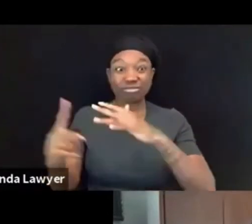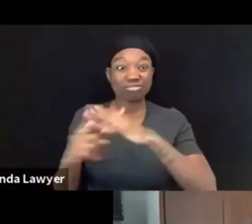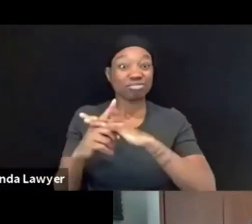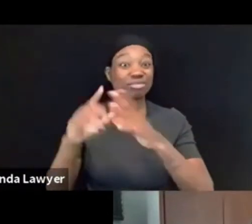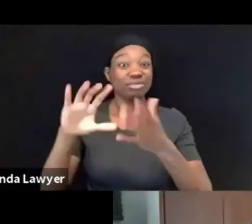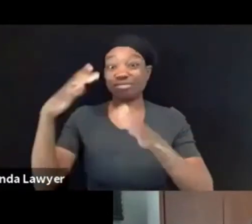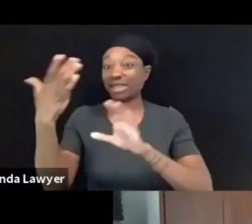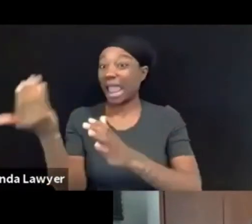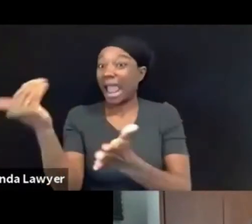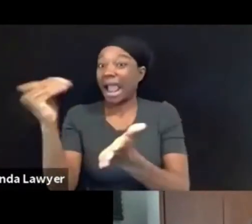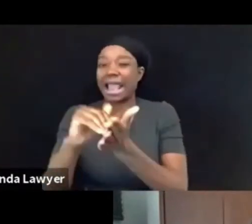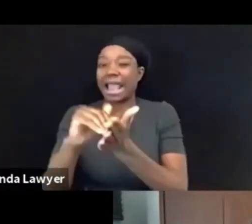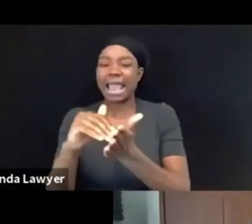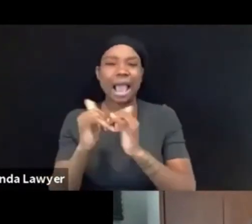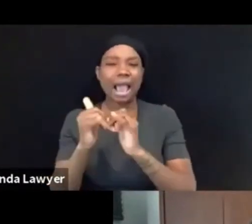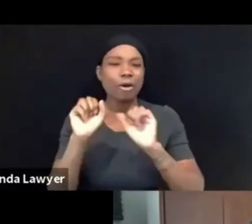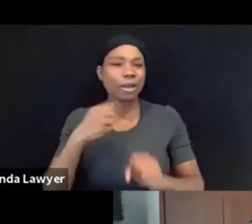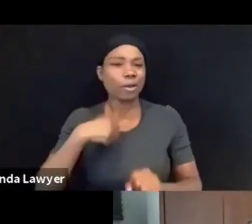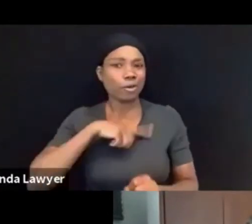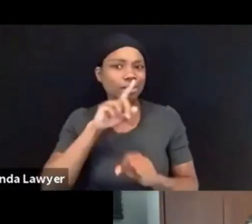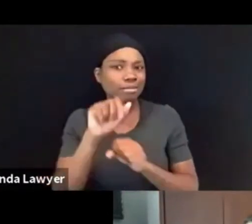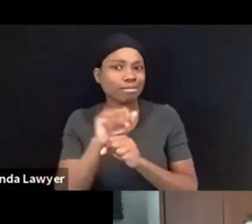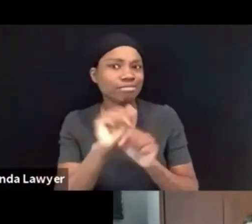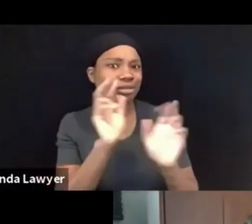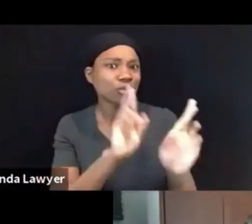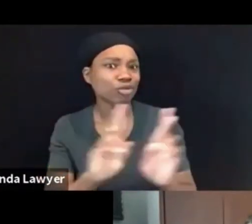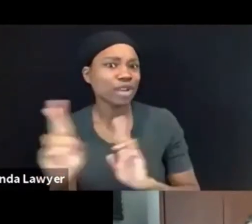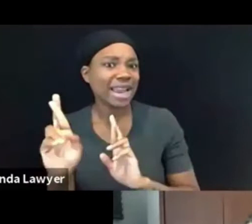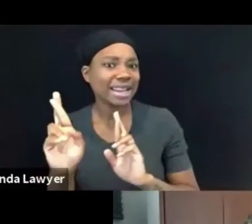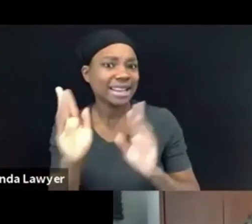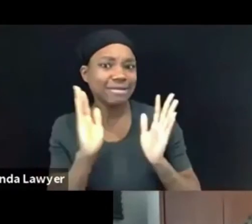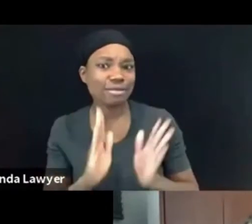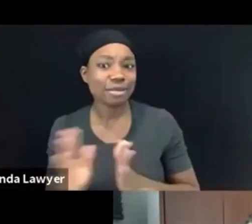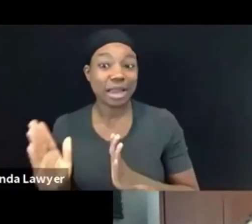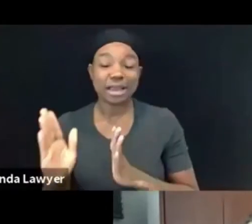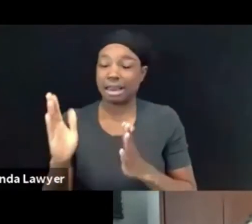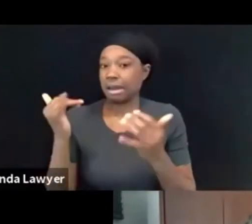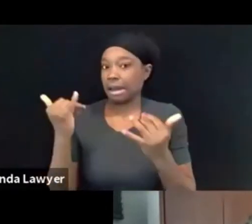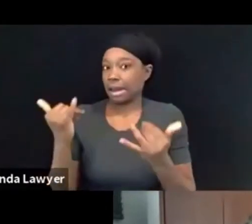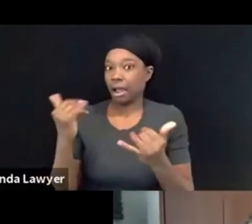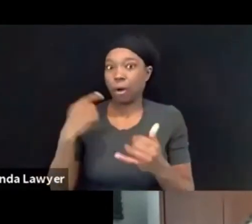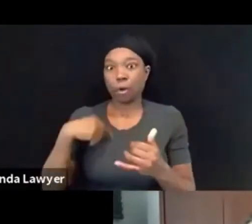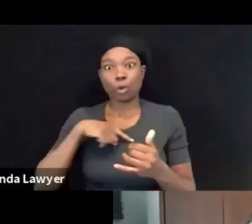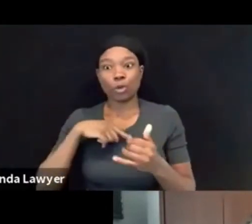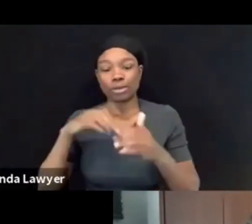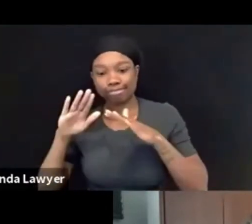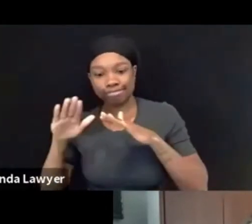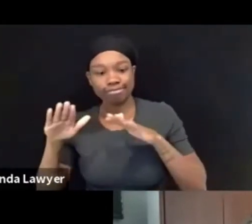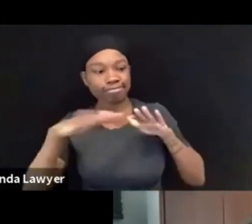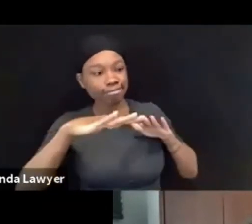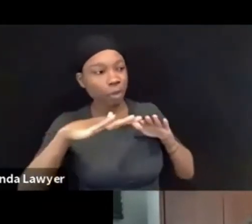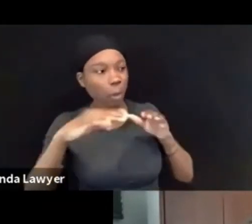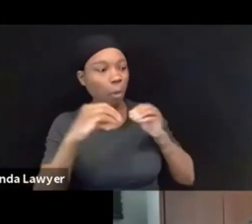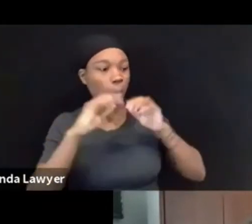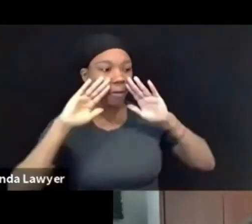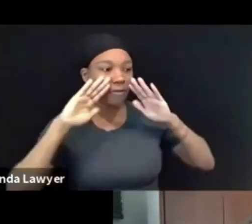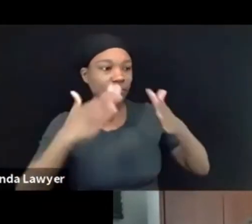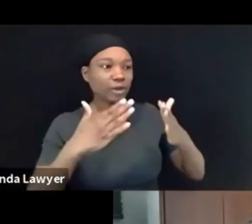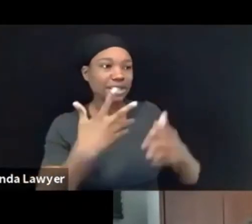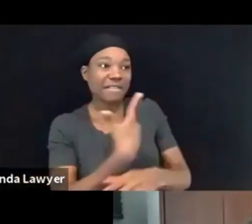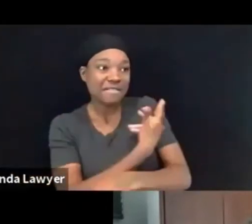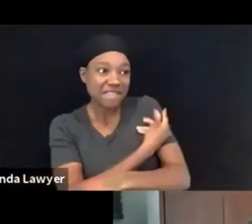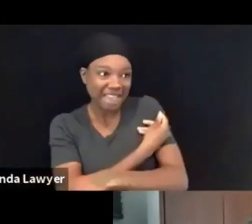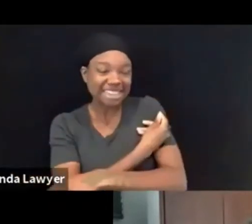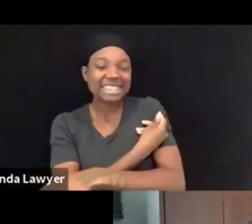think even just thinking now about, as we're shifting hopefully into more vaccines, how can we do that and address different levels